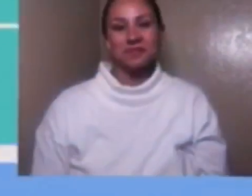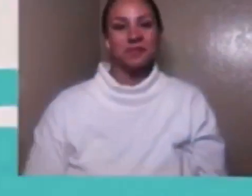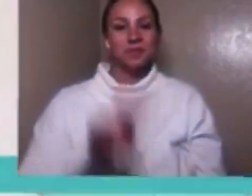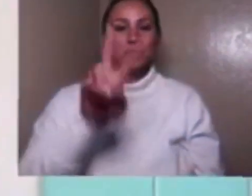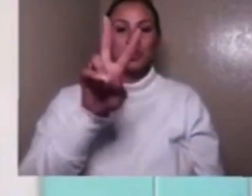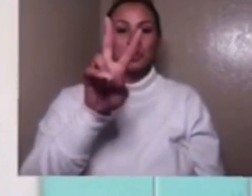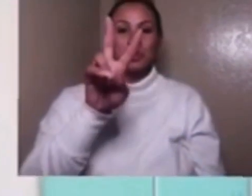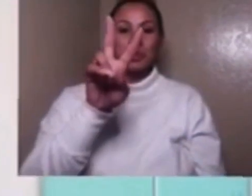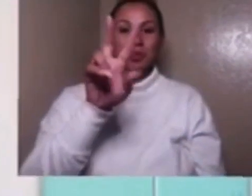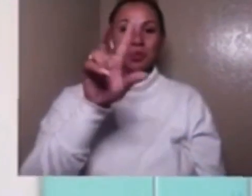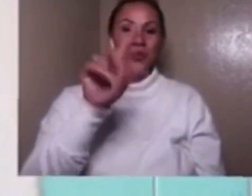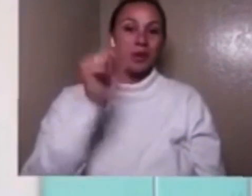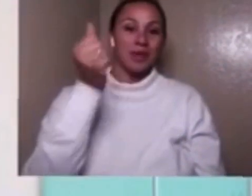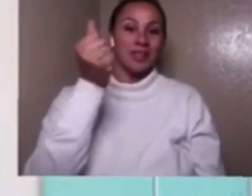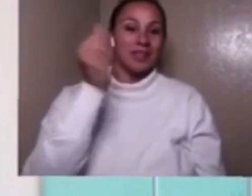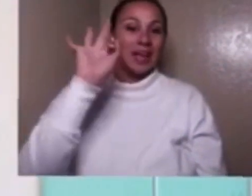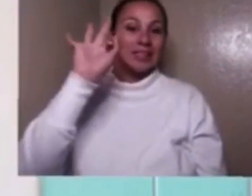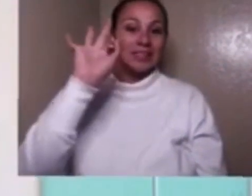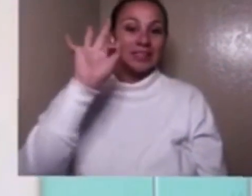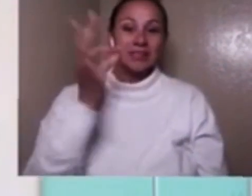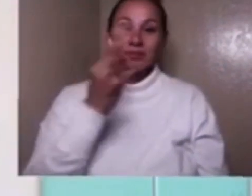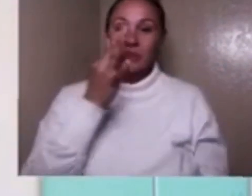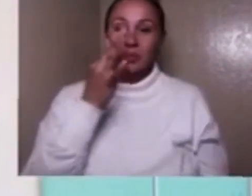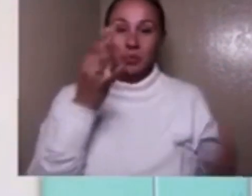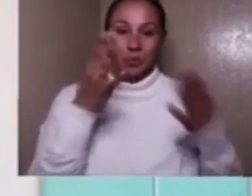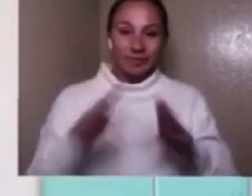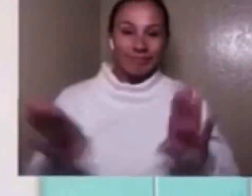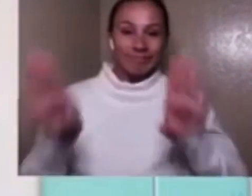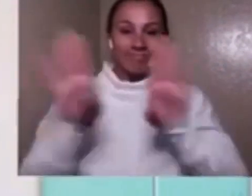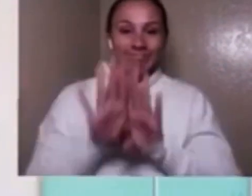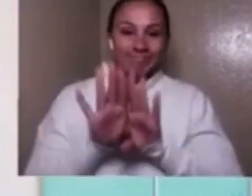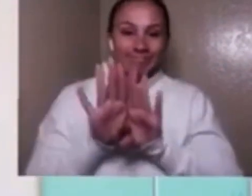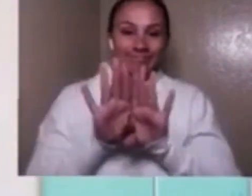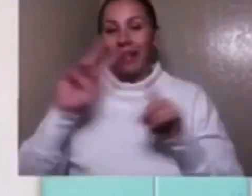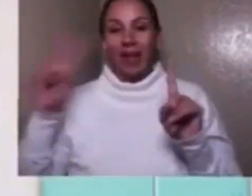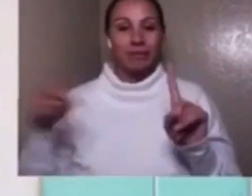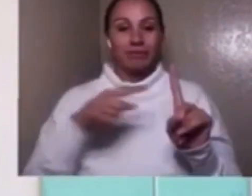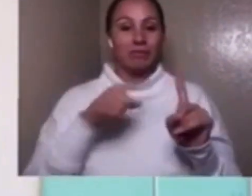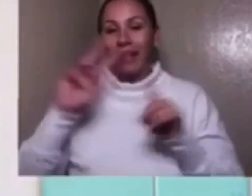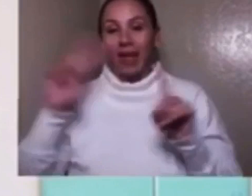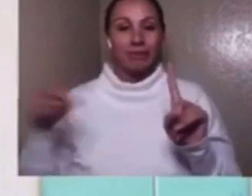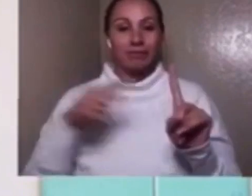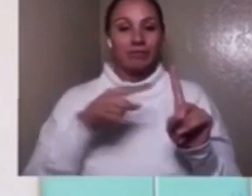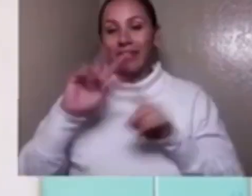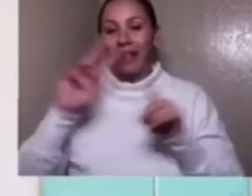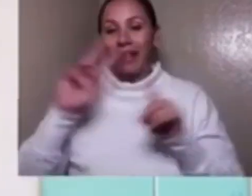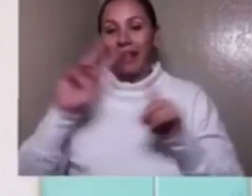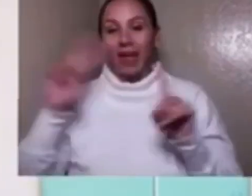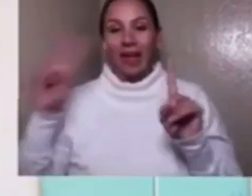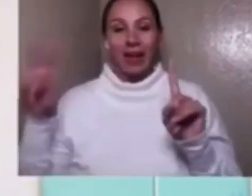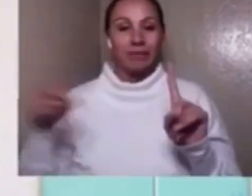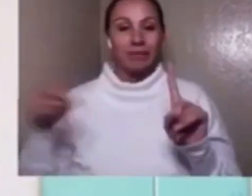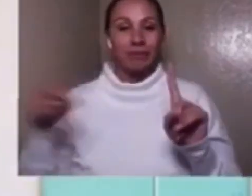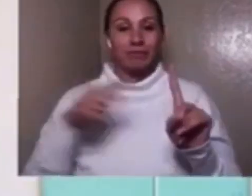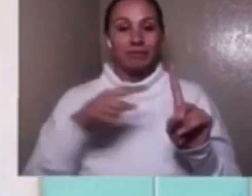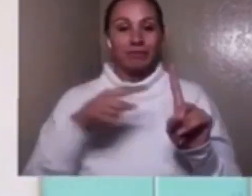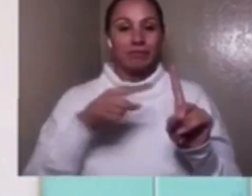Okay, friends, 2019 is about to come to an end. Our theme for the year has been lift, lift.